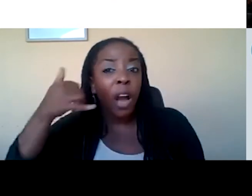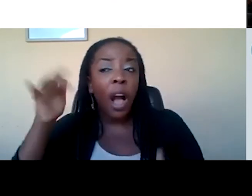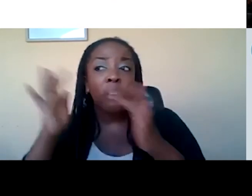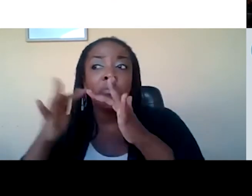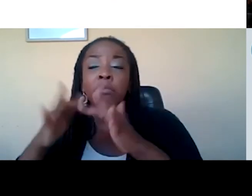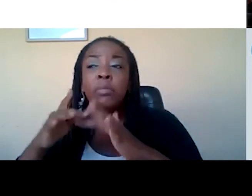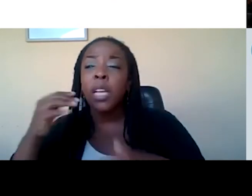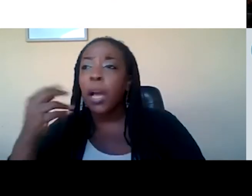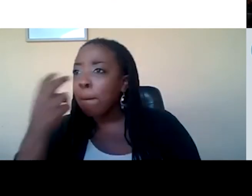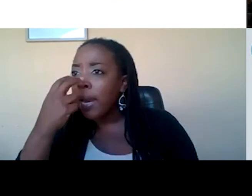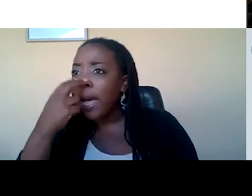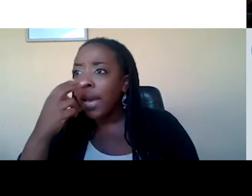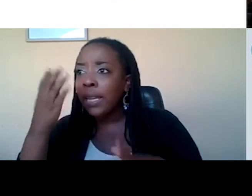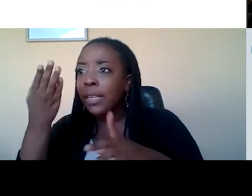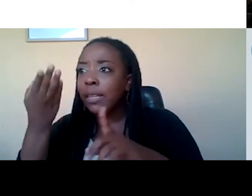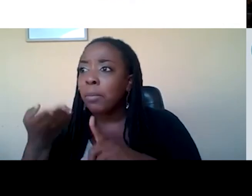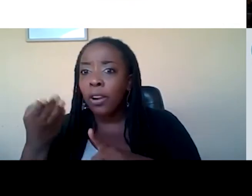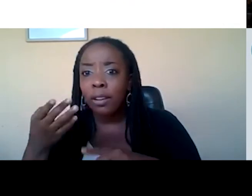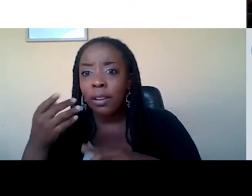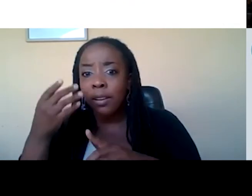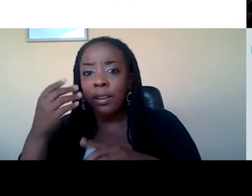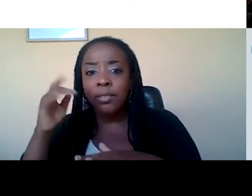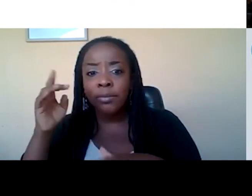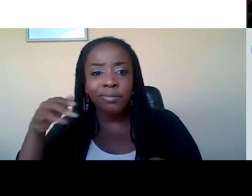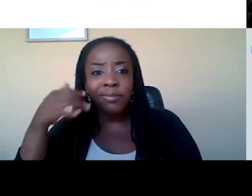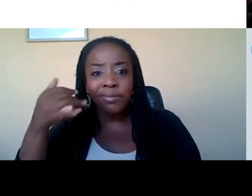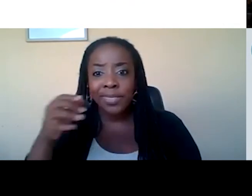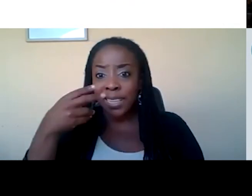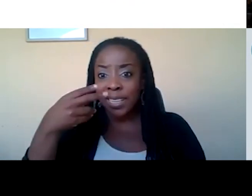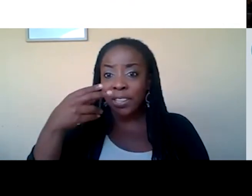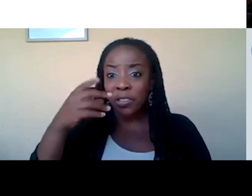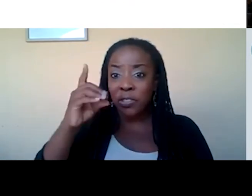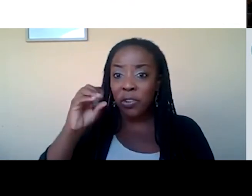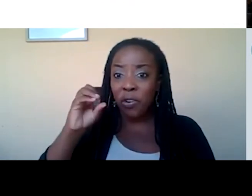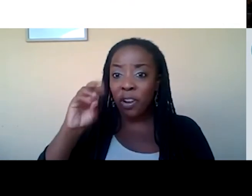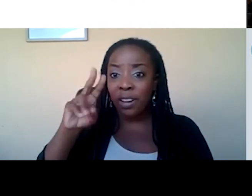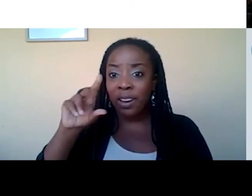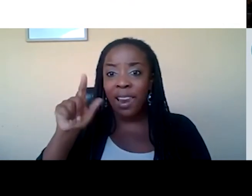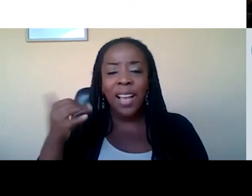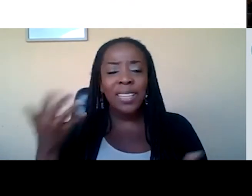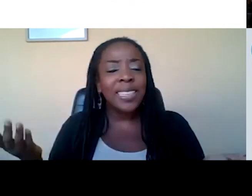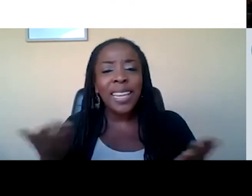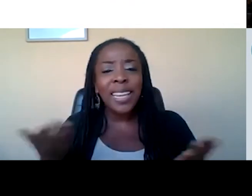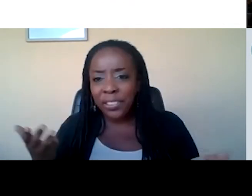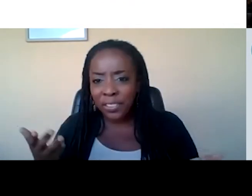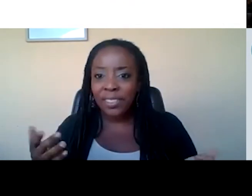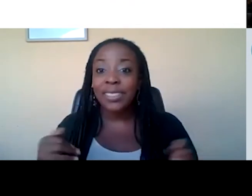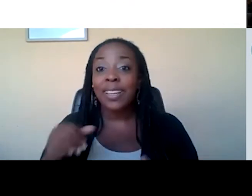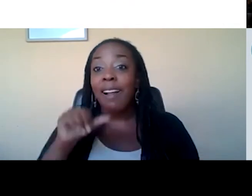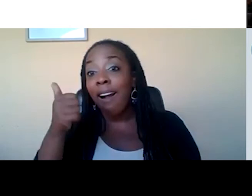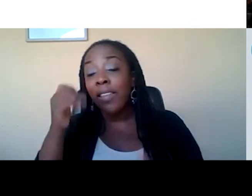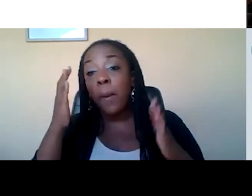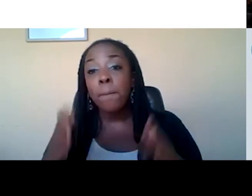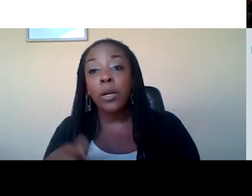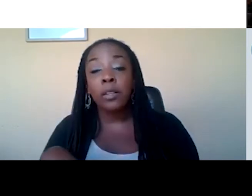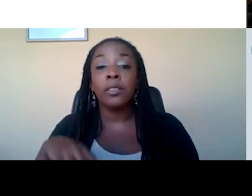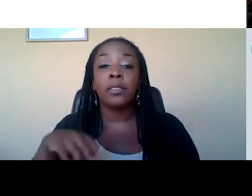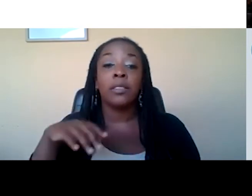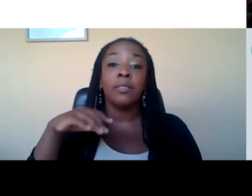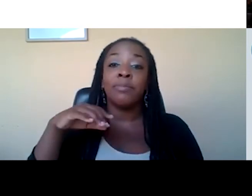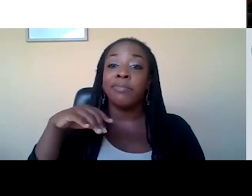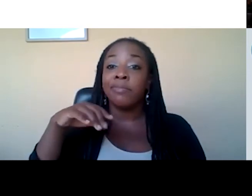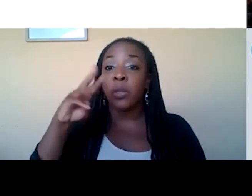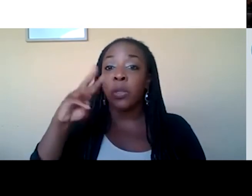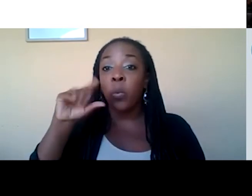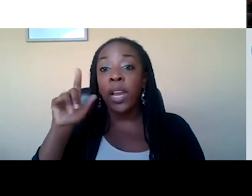up someone who is blind. Dr. Hickswell Douglas is right here, and we have a number of other persons, Wilbert Williams, Conrad